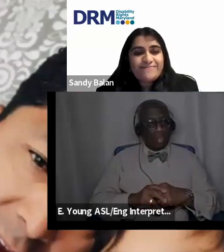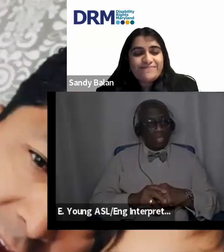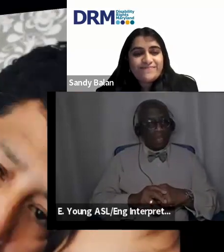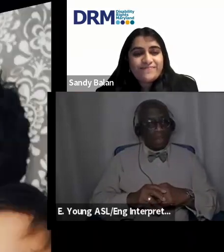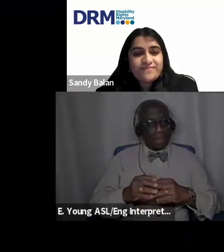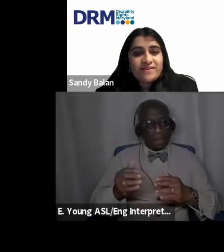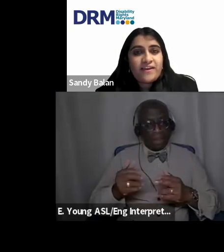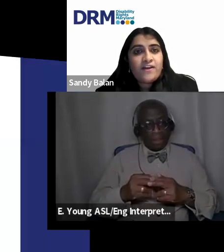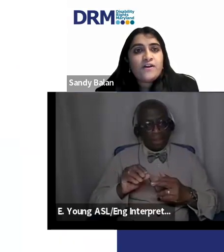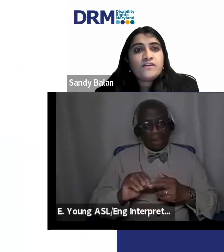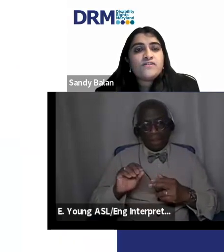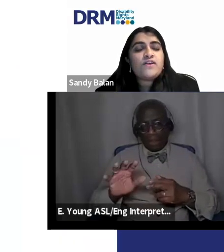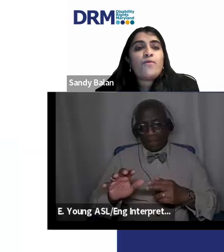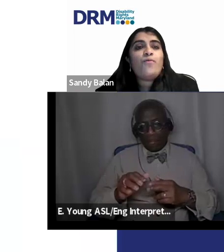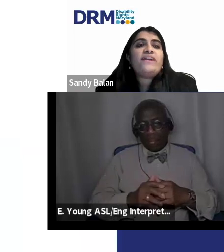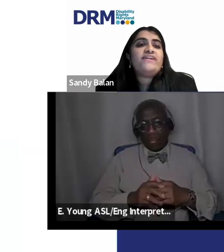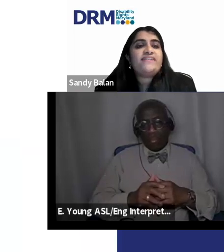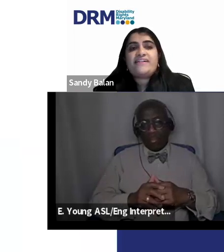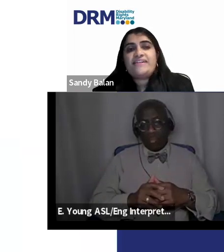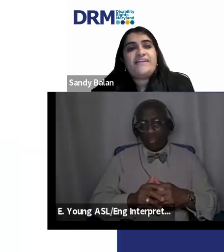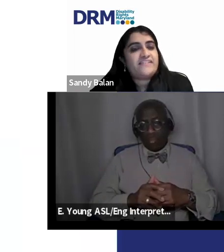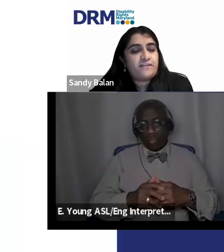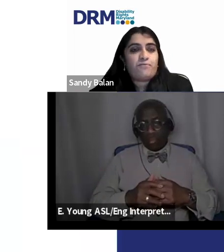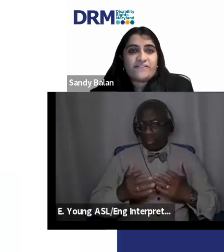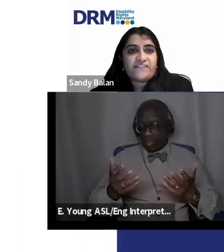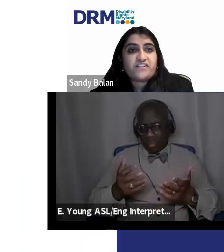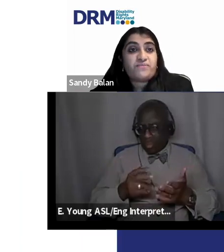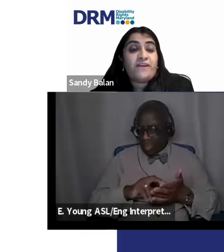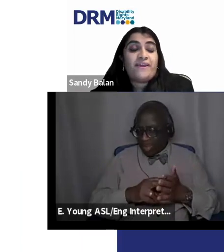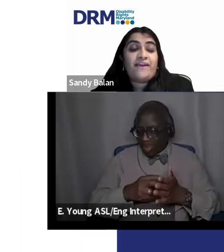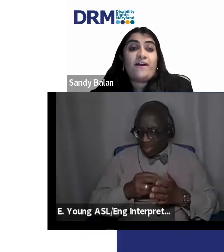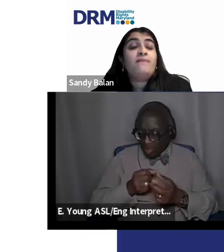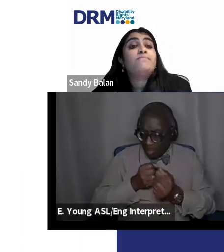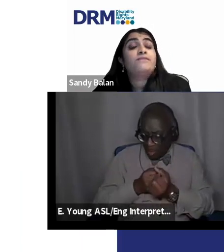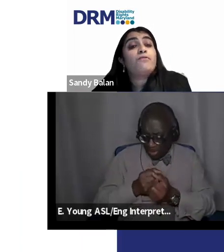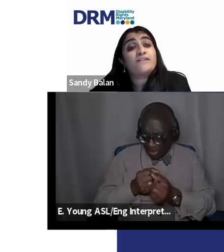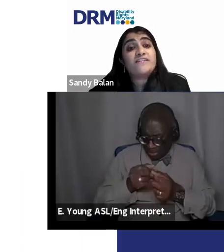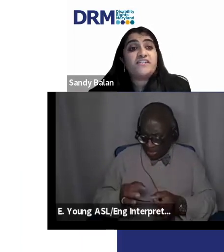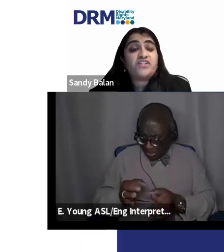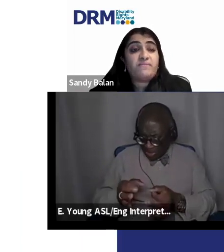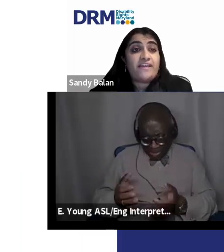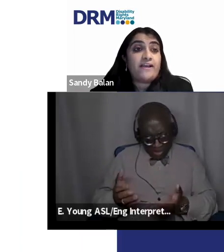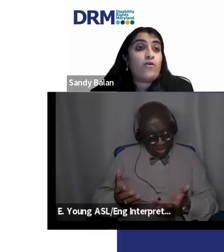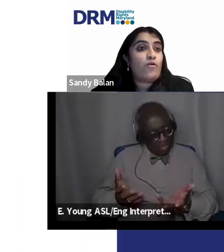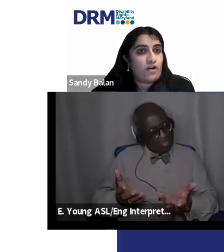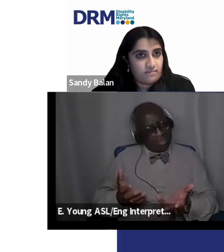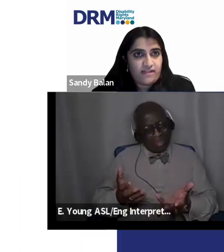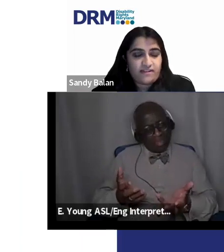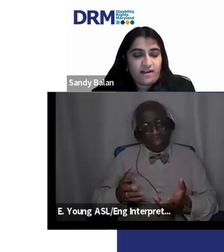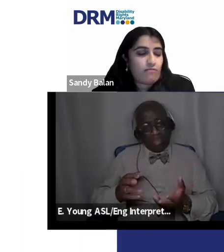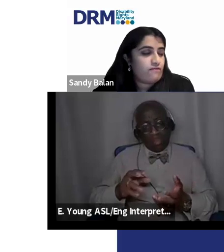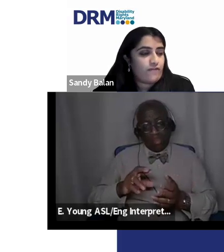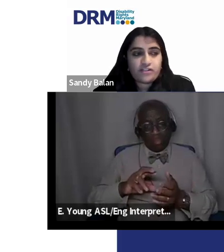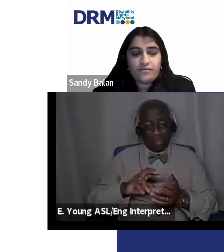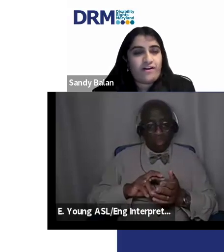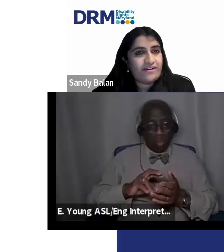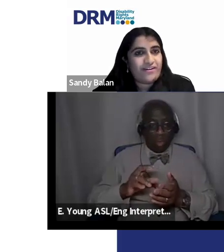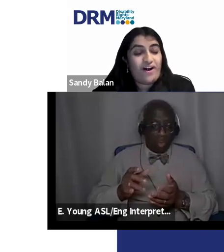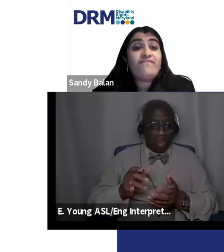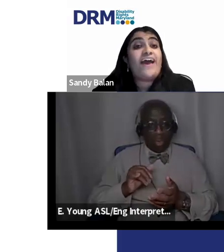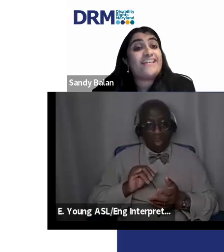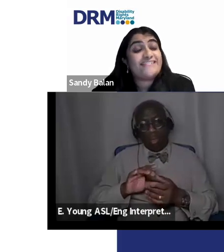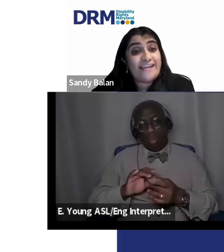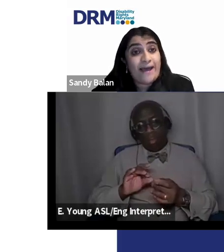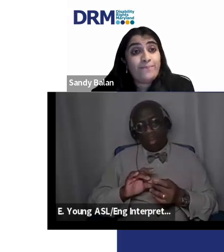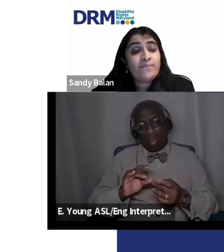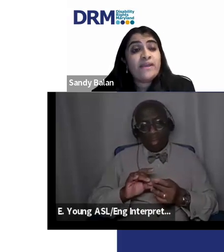Next slide, please. So what exactly is supported decision-making? Supported decision-making, or as I'll refer to it